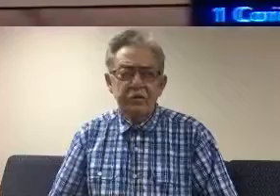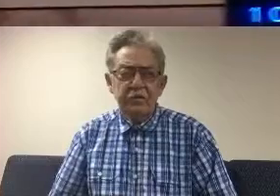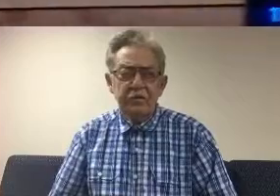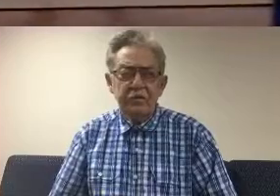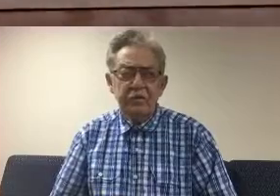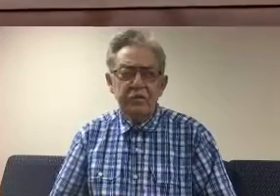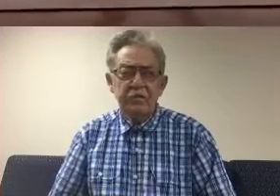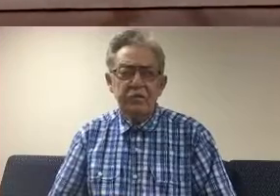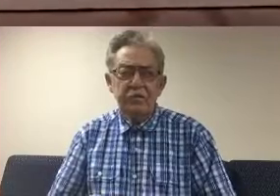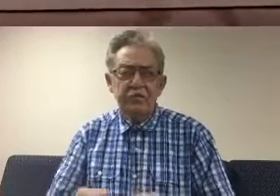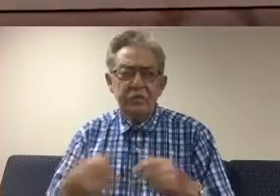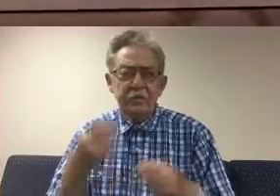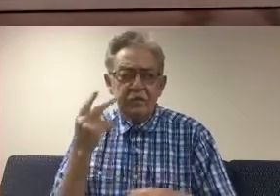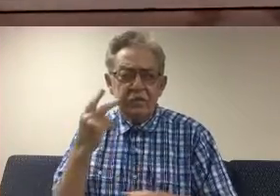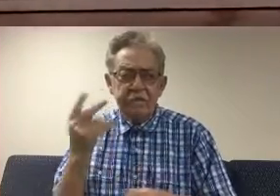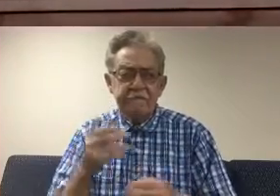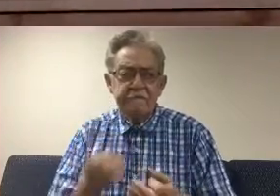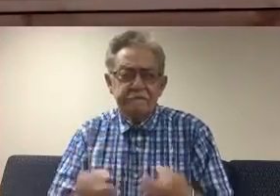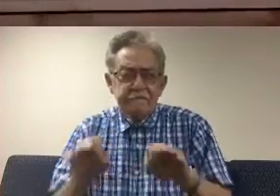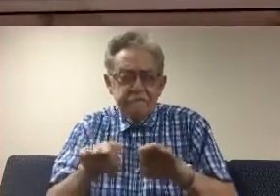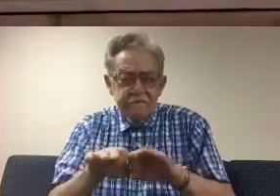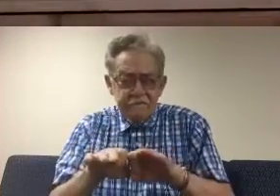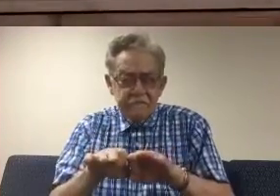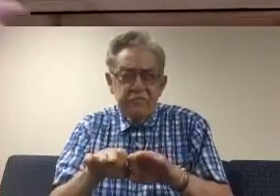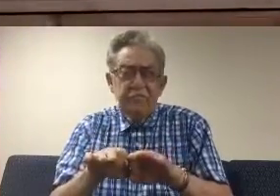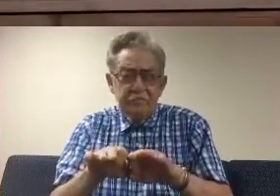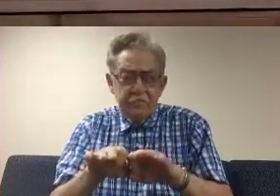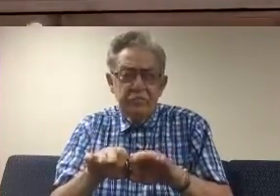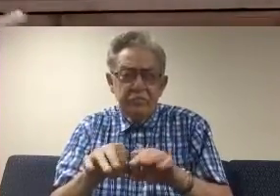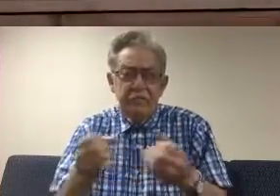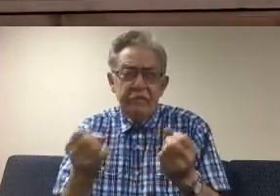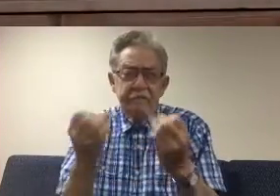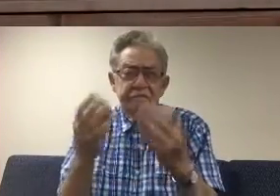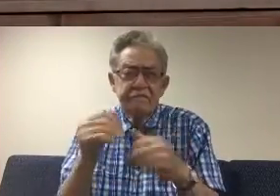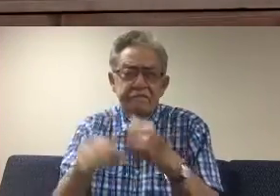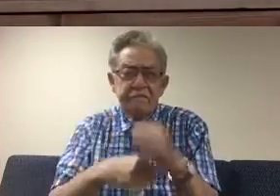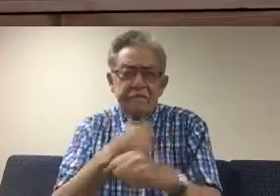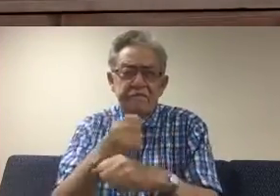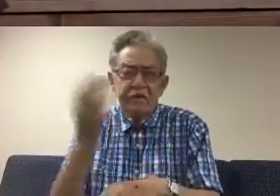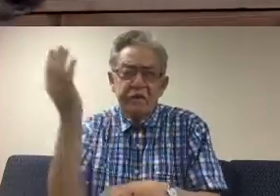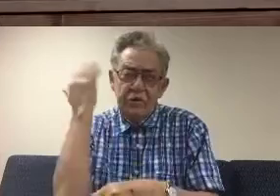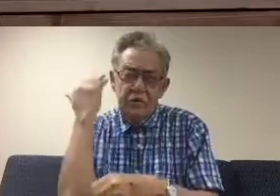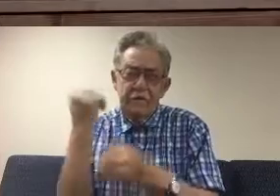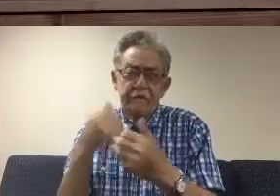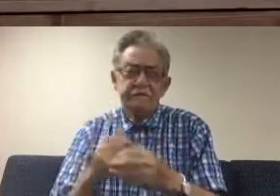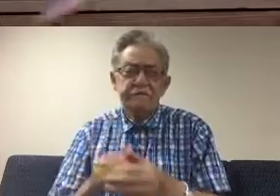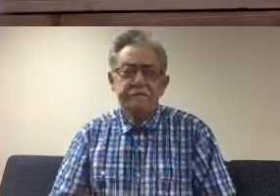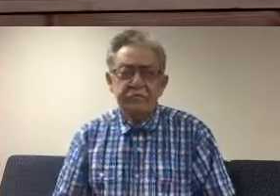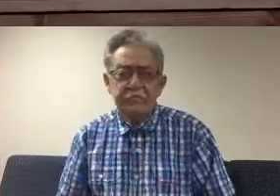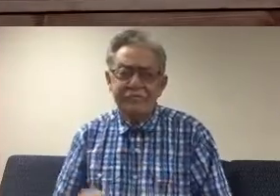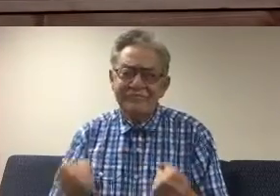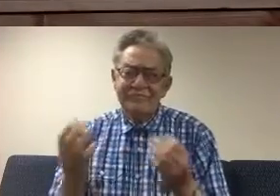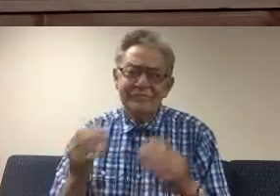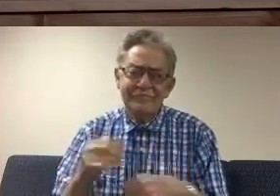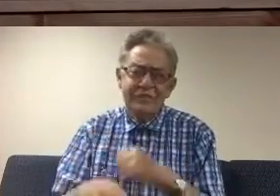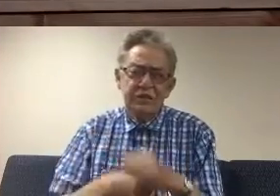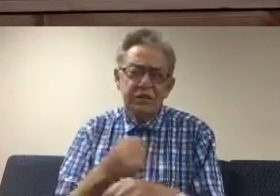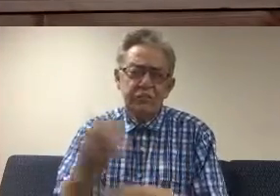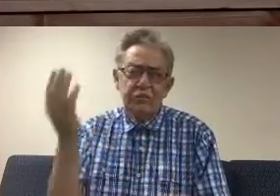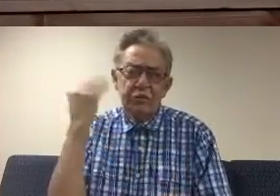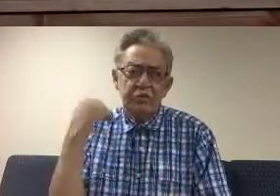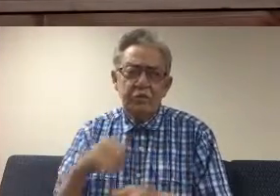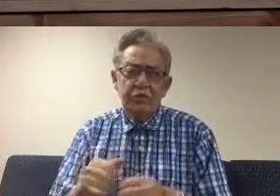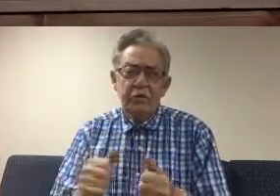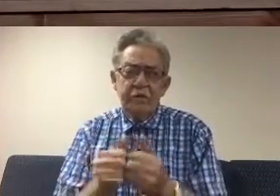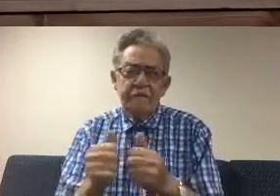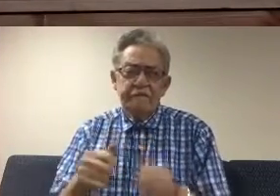and that's what we're going to see is important many years before, decades before, with Peter and